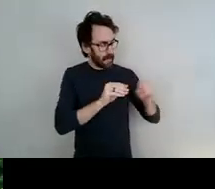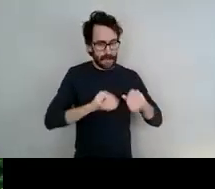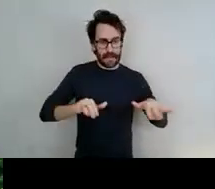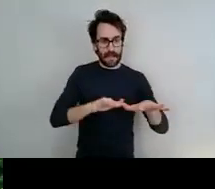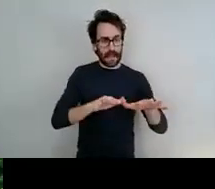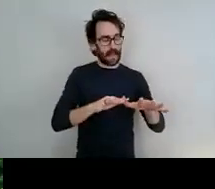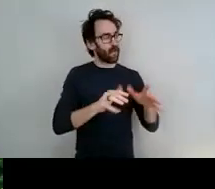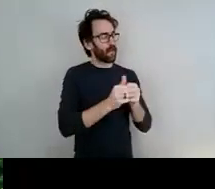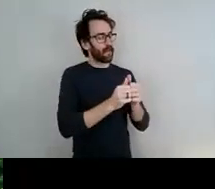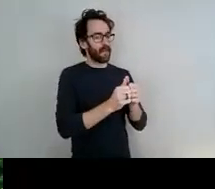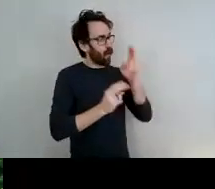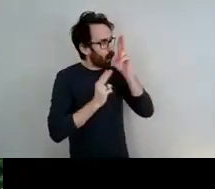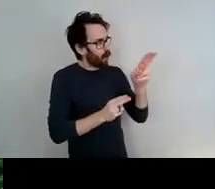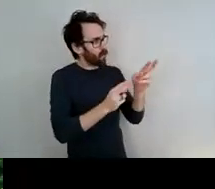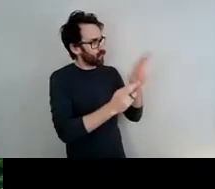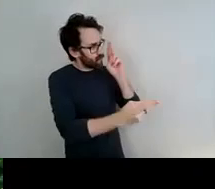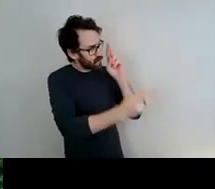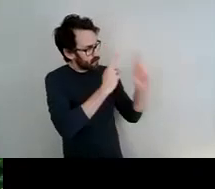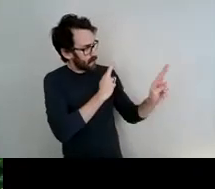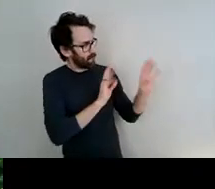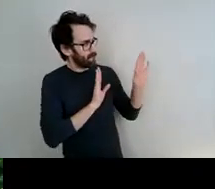deep respect.